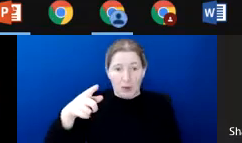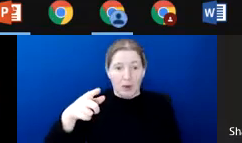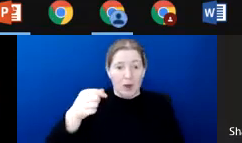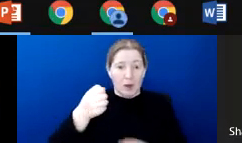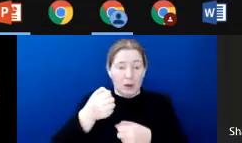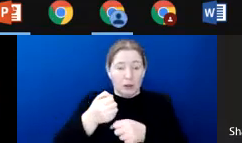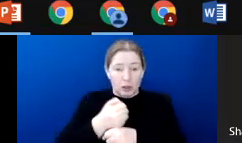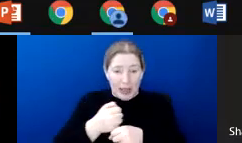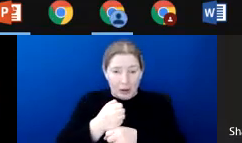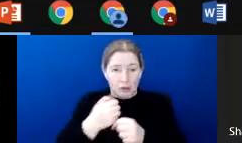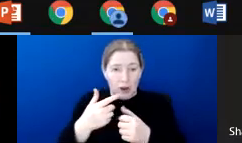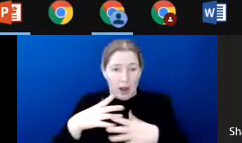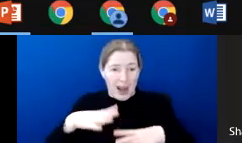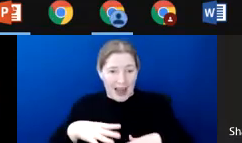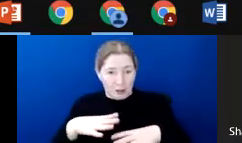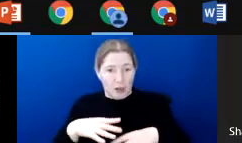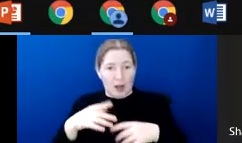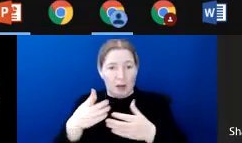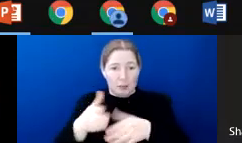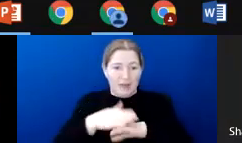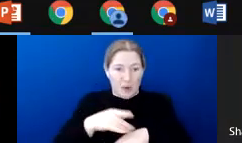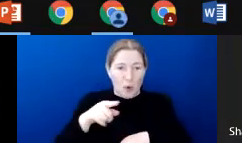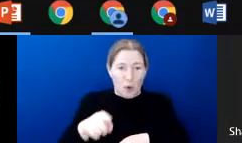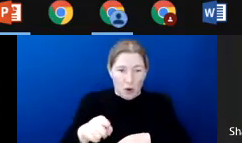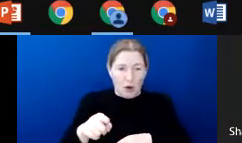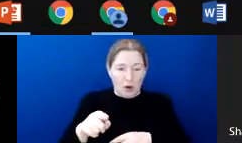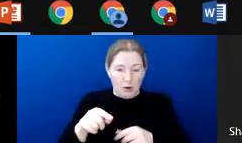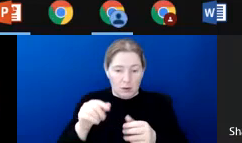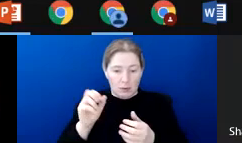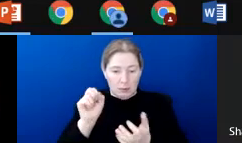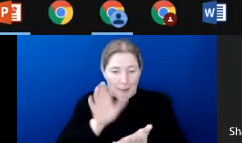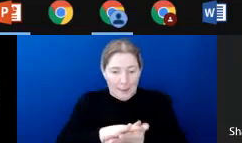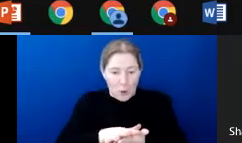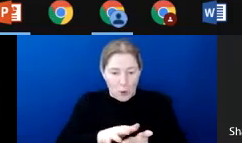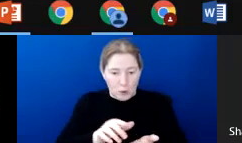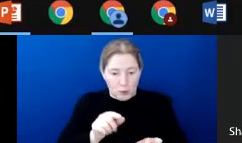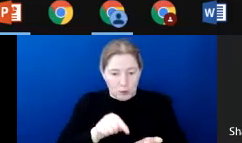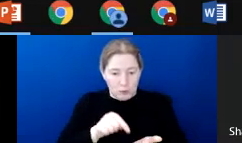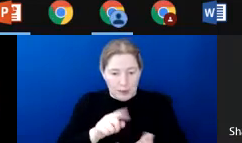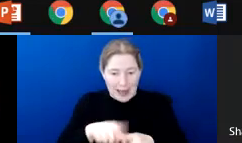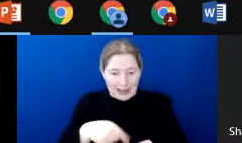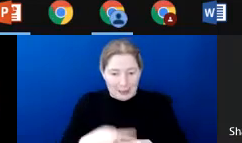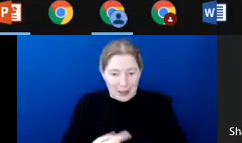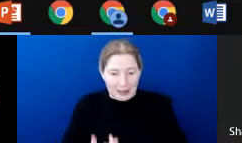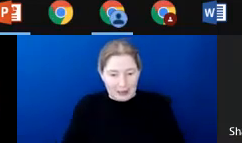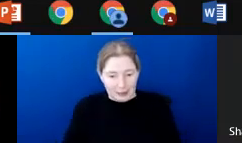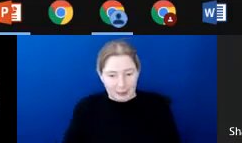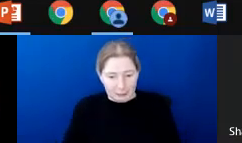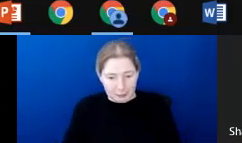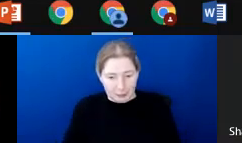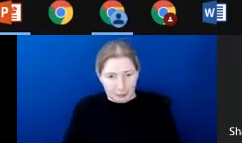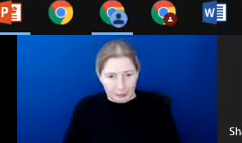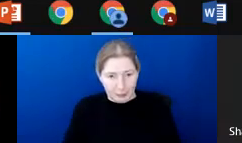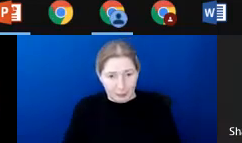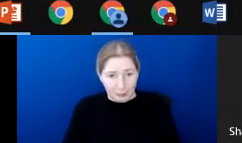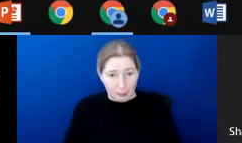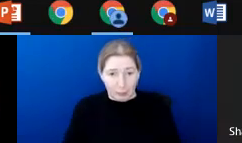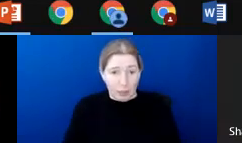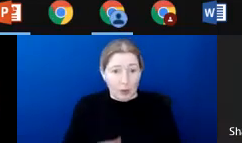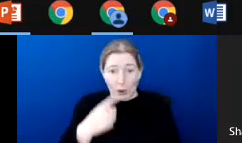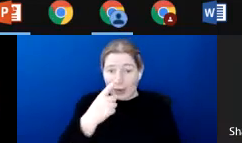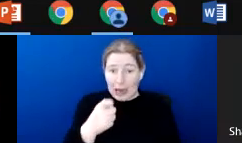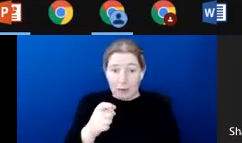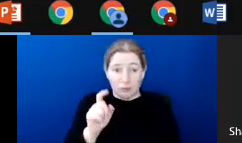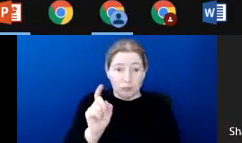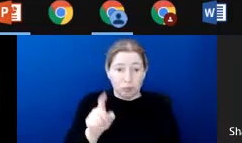entries, before you actually post the expense. So I could simply go